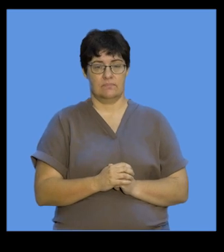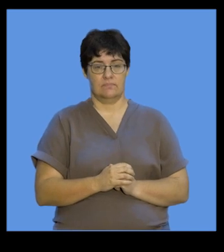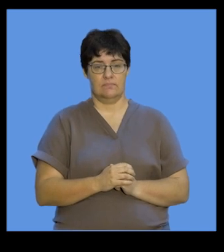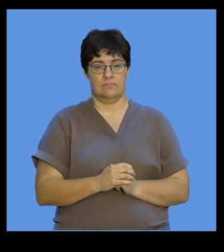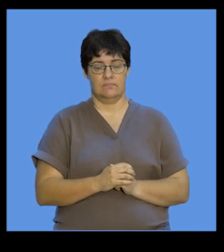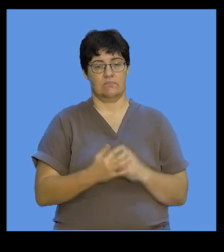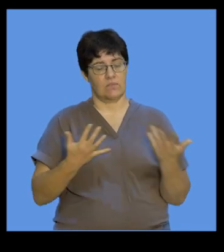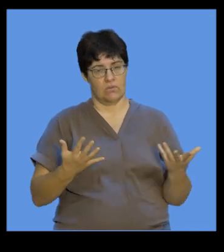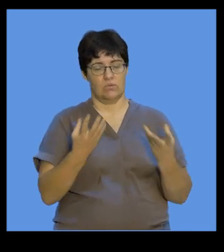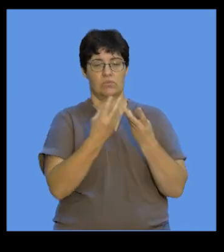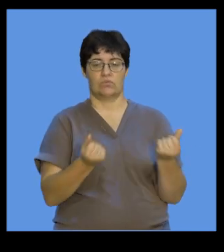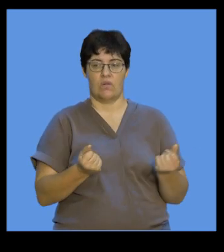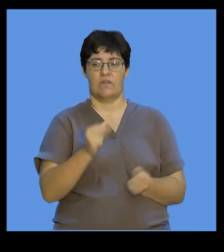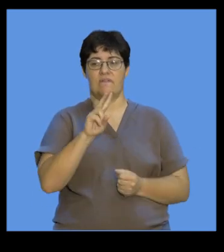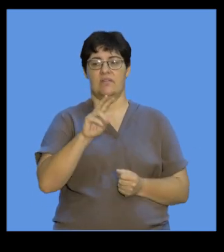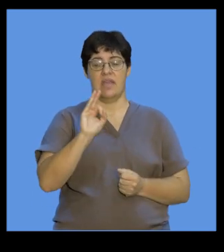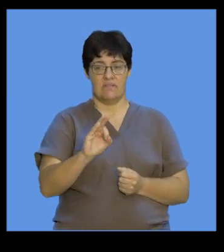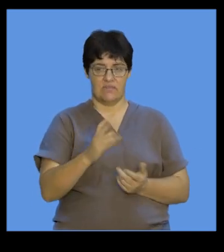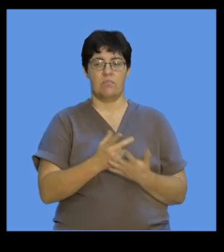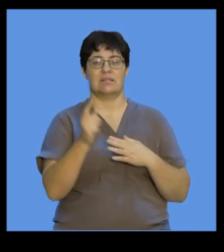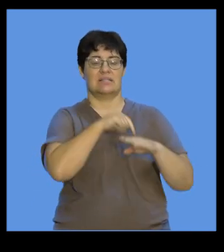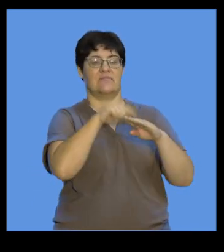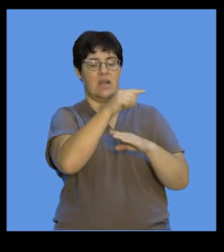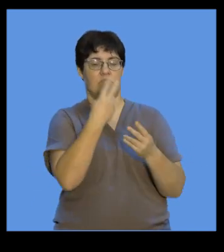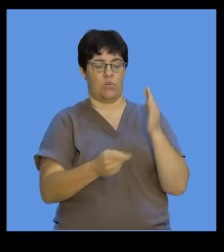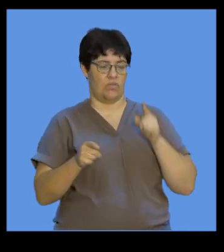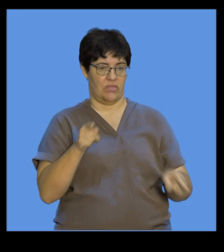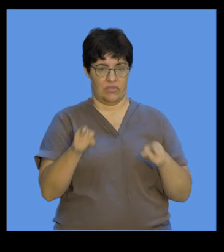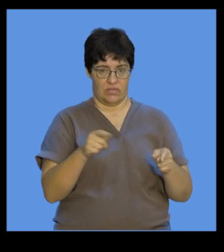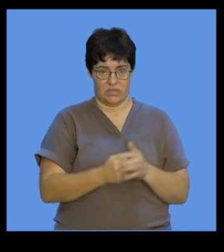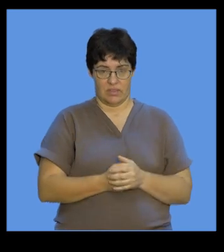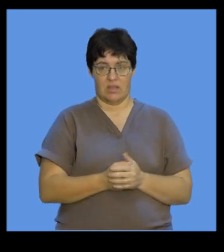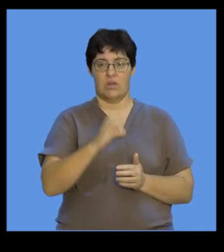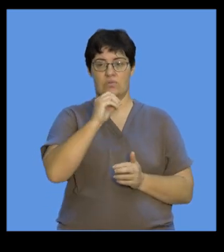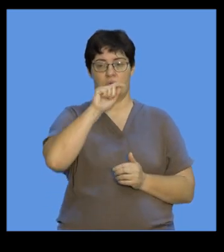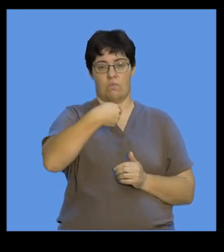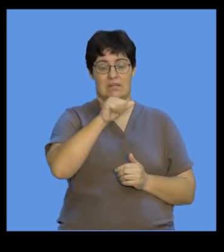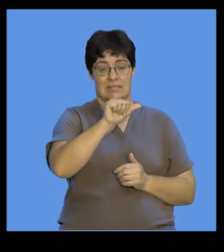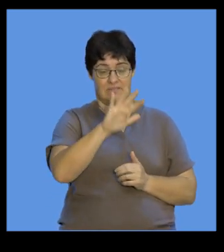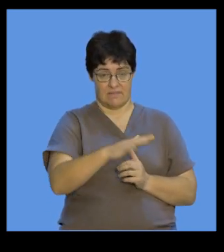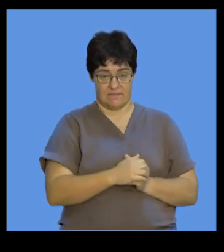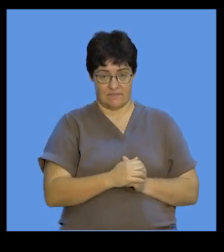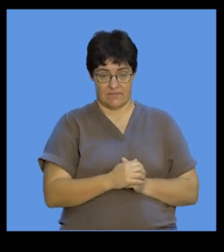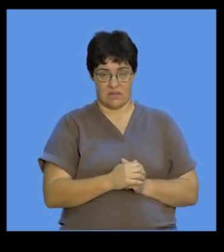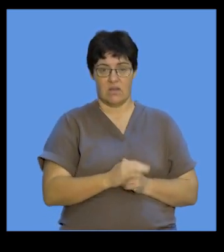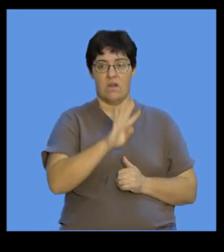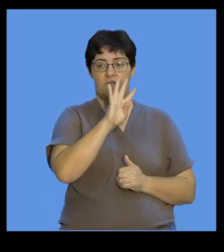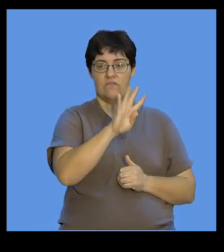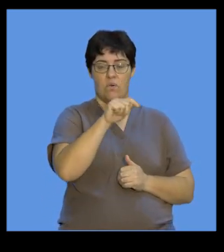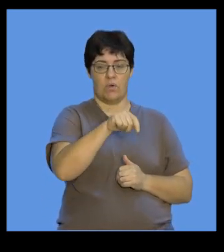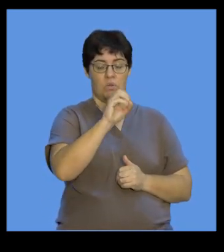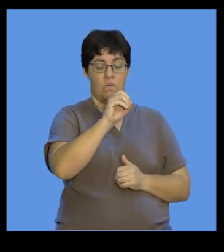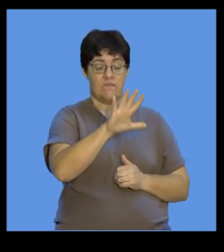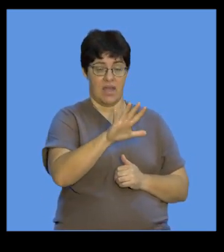Solving for VF, I now divide both sides by 0.65, so it's going to be 4.05 divided